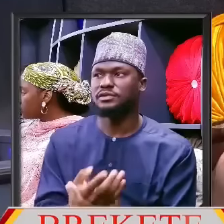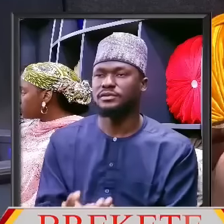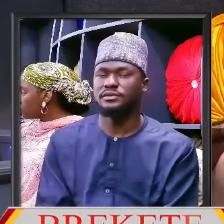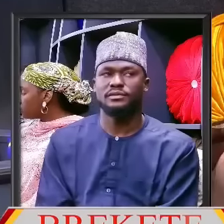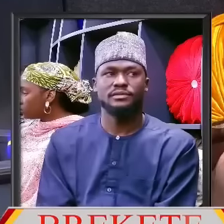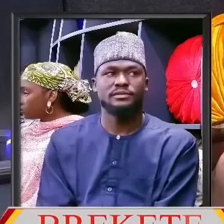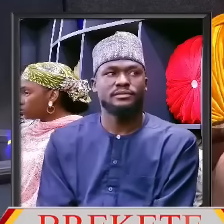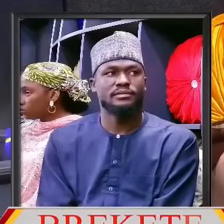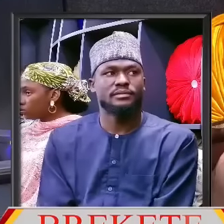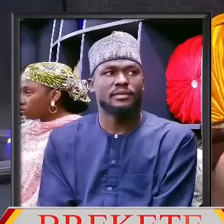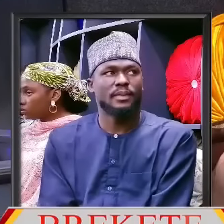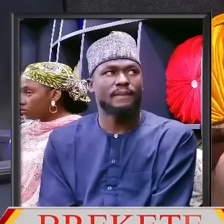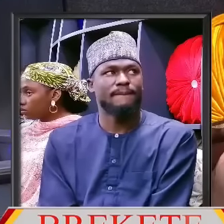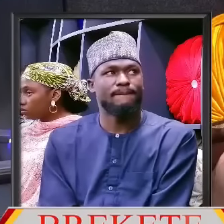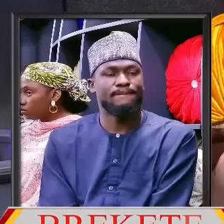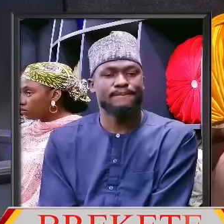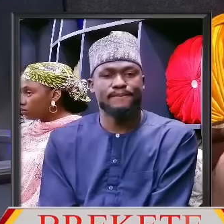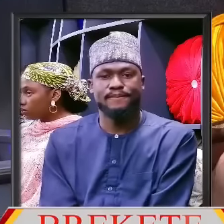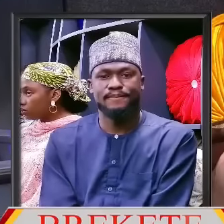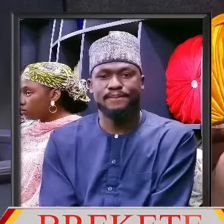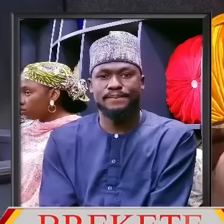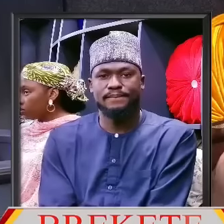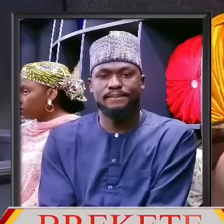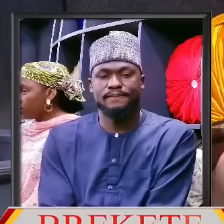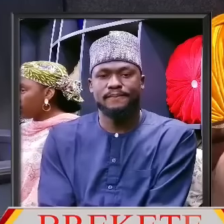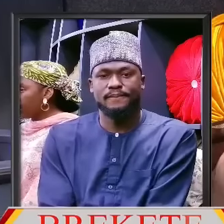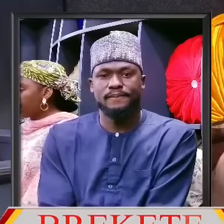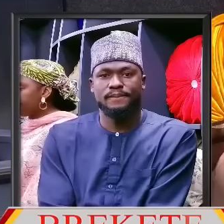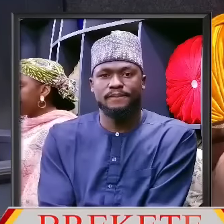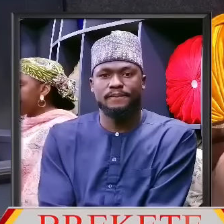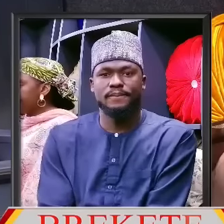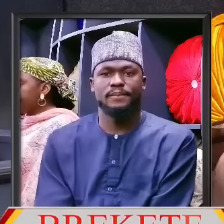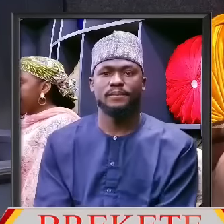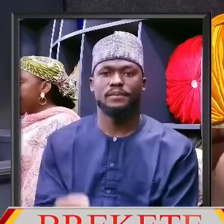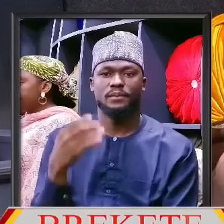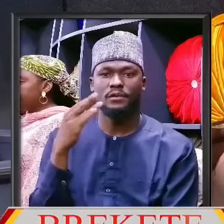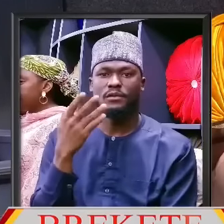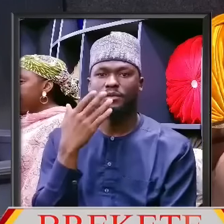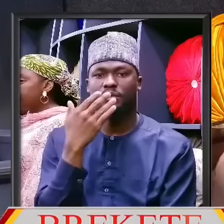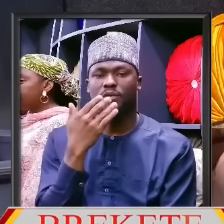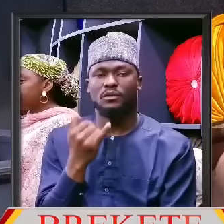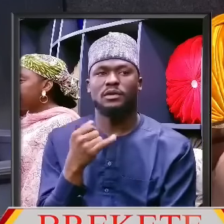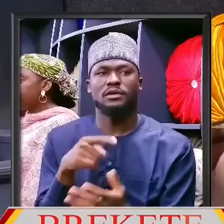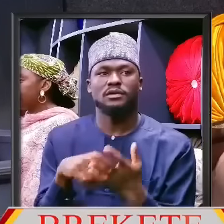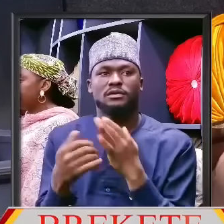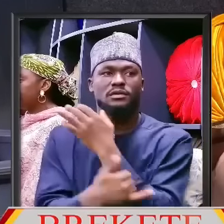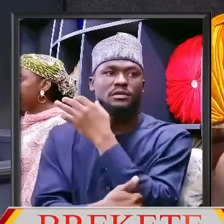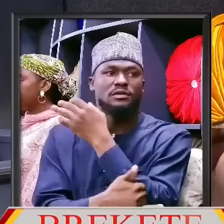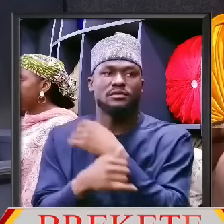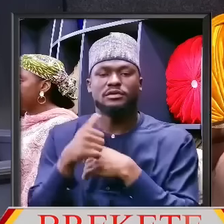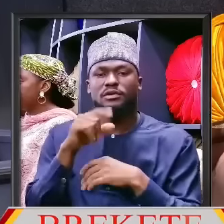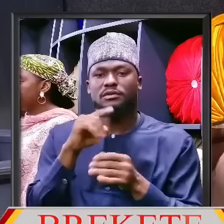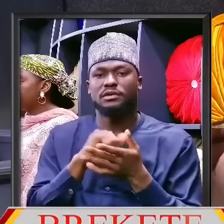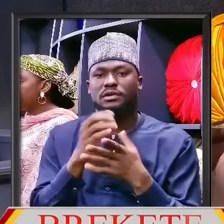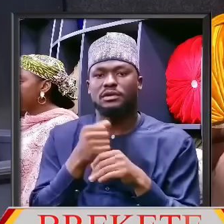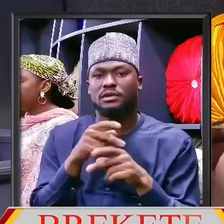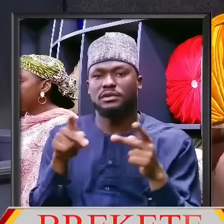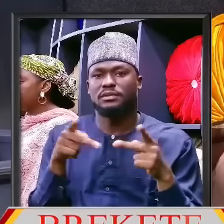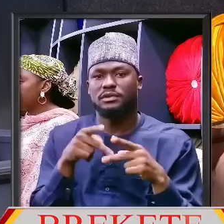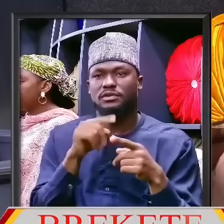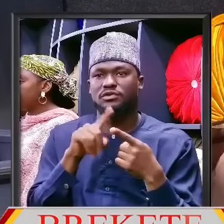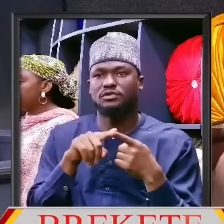I don't know why for this country anybody we get position you it is for position you go depress the one who no day